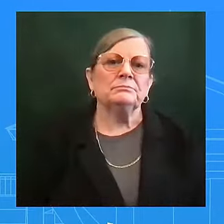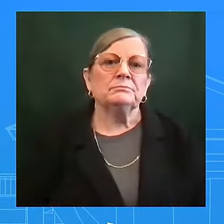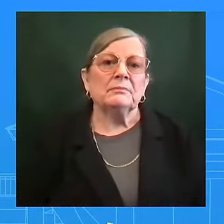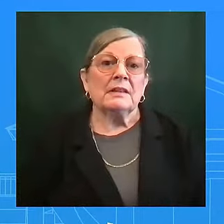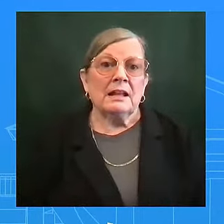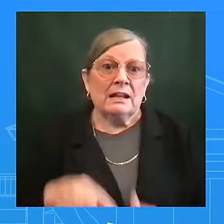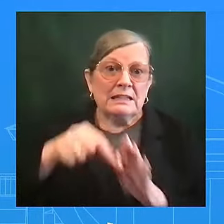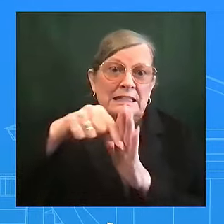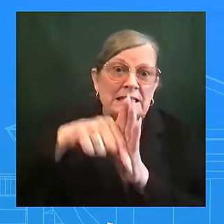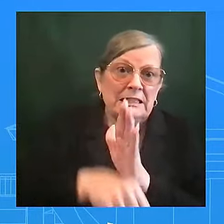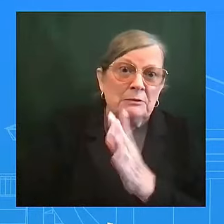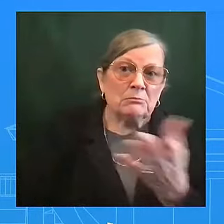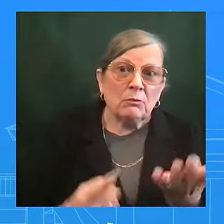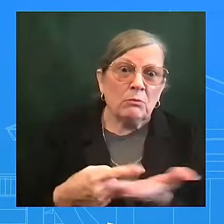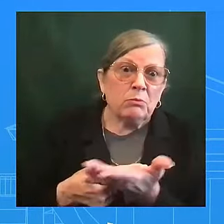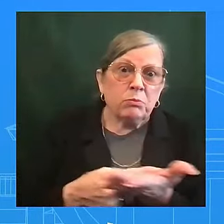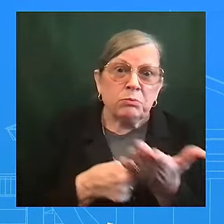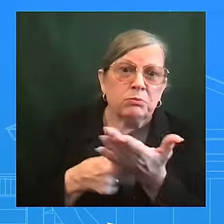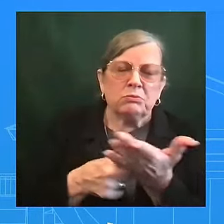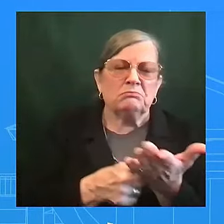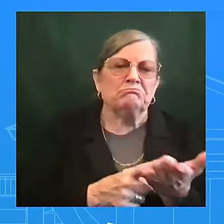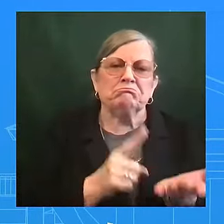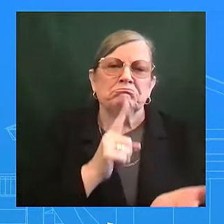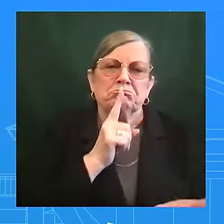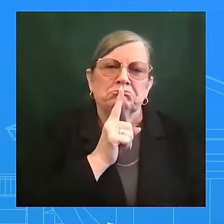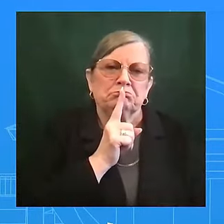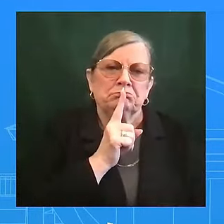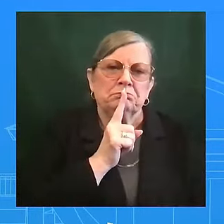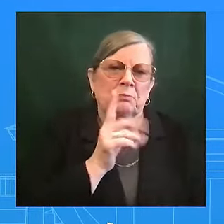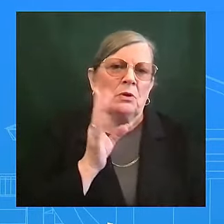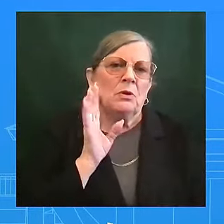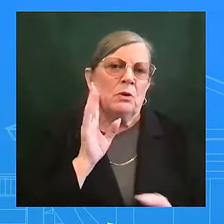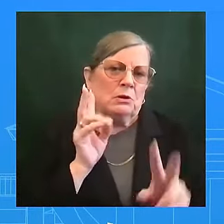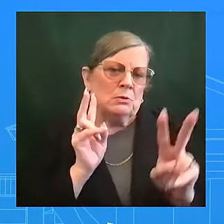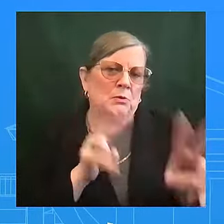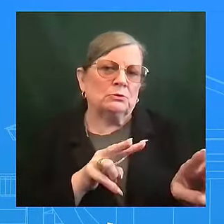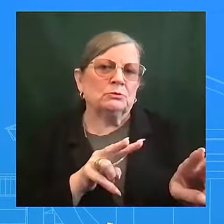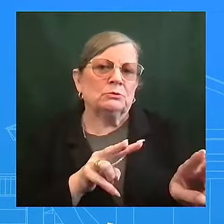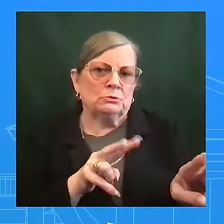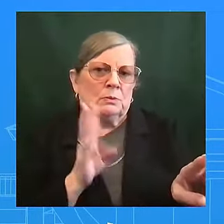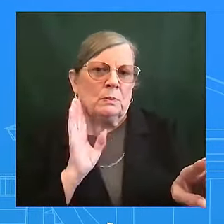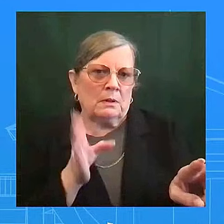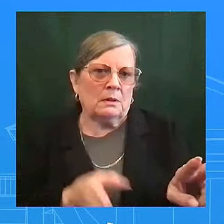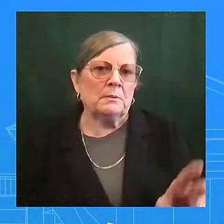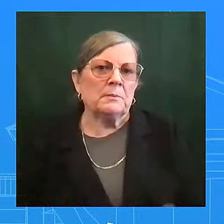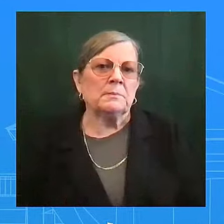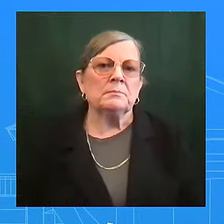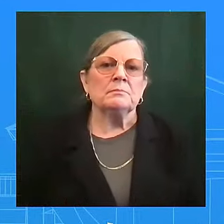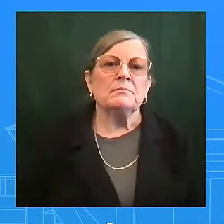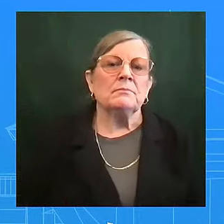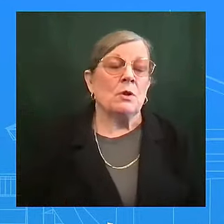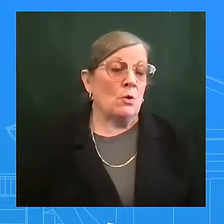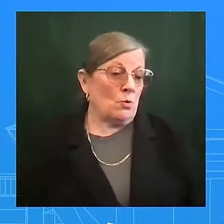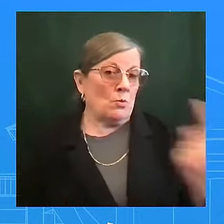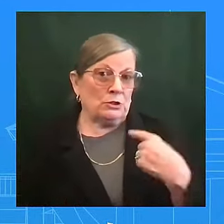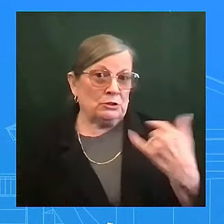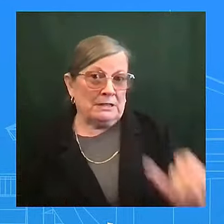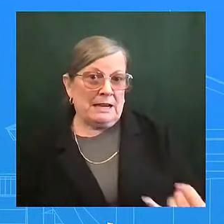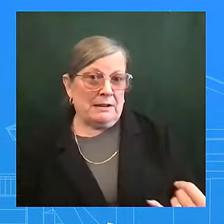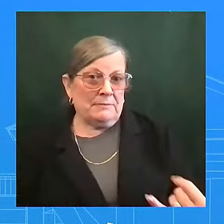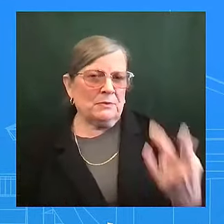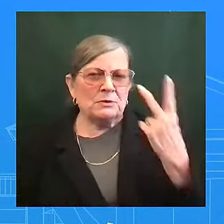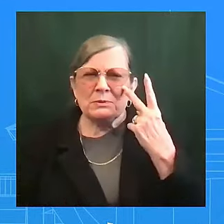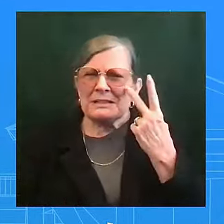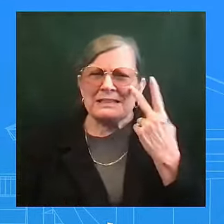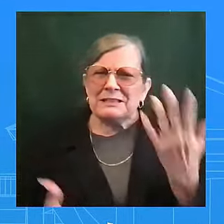We'll be watching in New York. Yeah, what is he watching for? I'm not going to get into details, but he'll be watching.